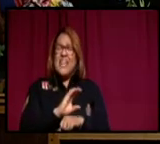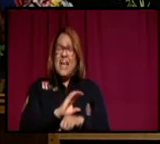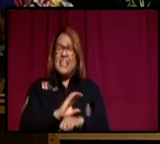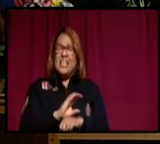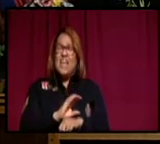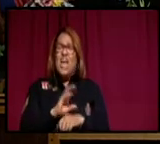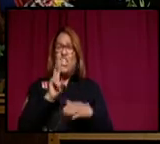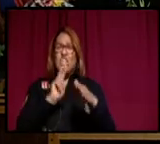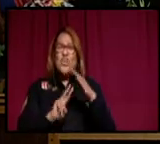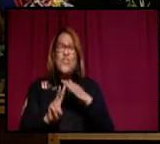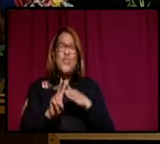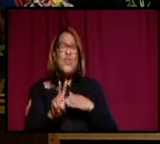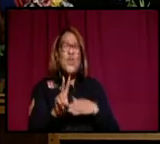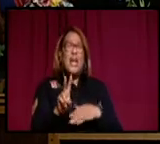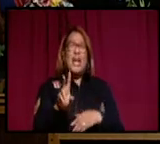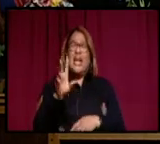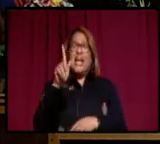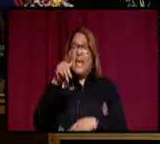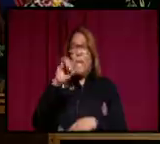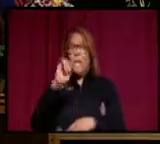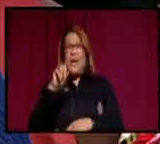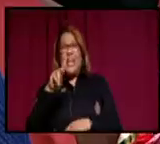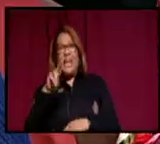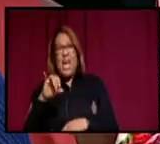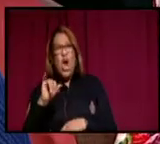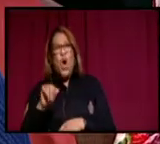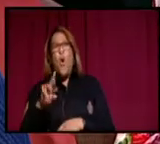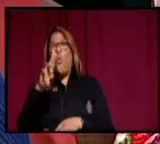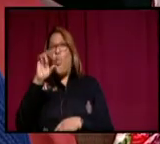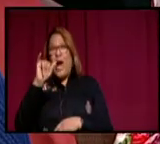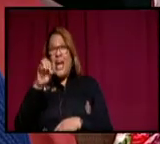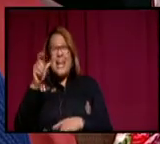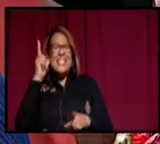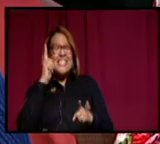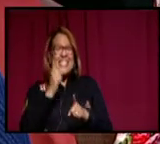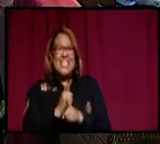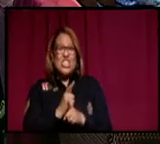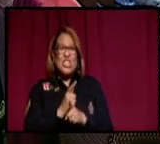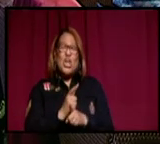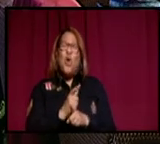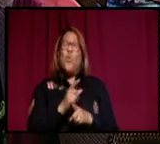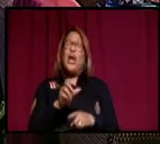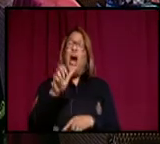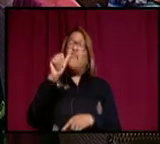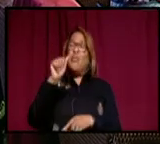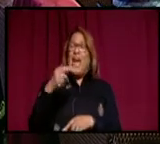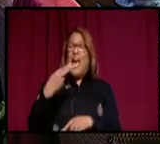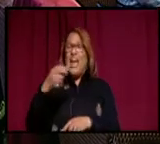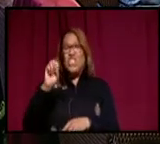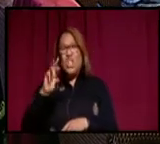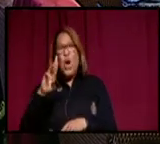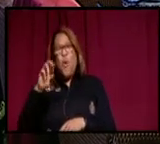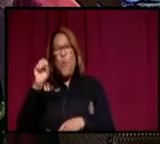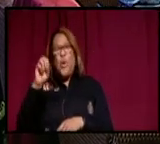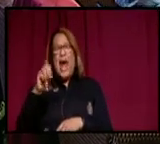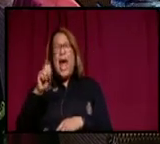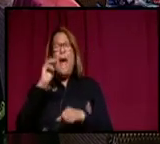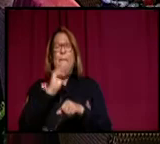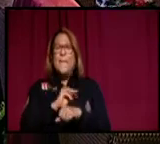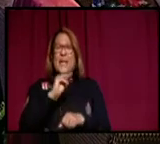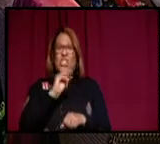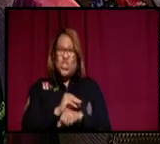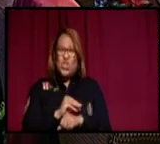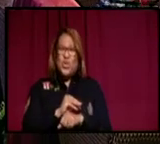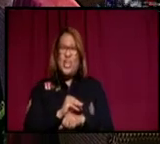Pastor Kimberly Ray, the Ray sisters, Jay Denise, Cheryl, and Tanya. We are from Angie Ray Ministries, that great church on the rock